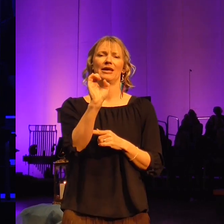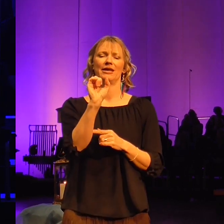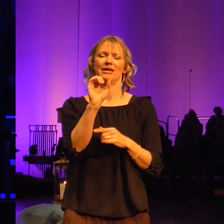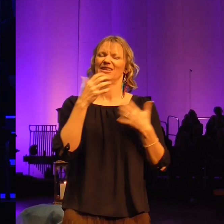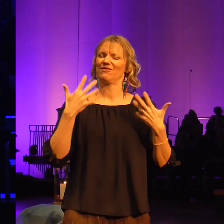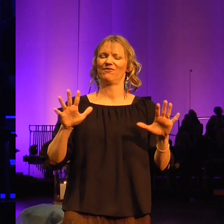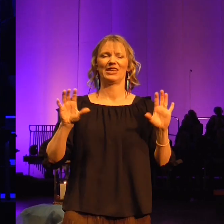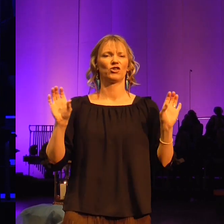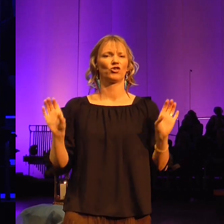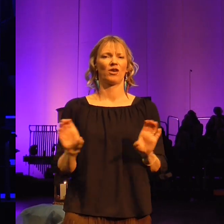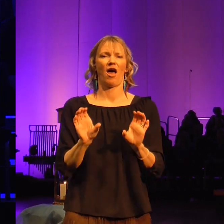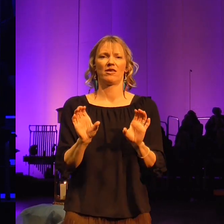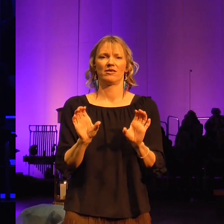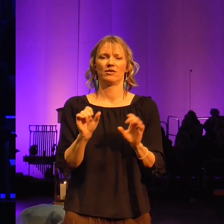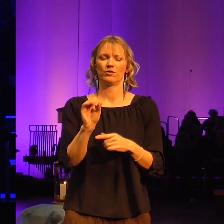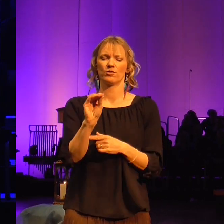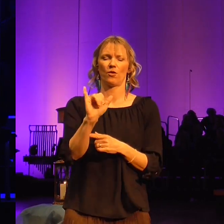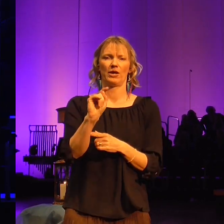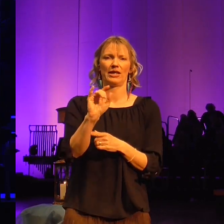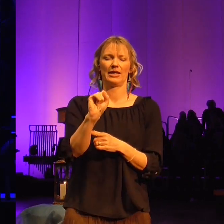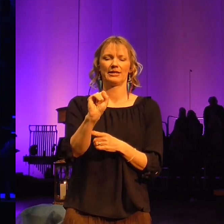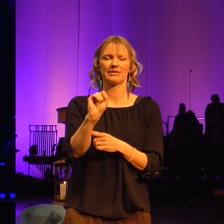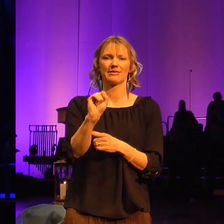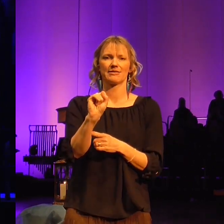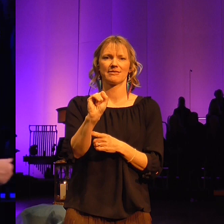done, and so it is.